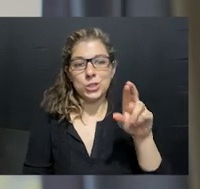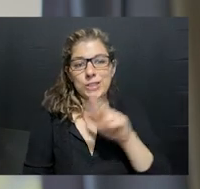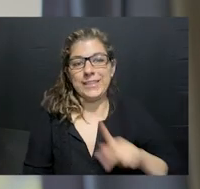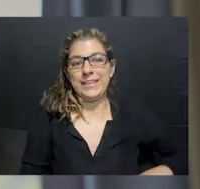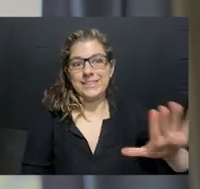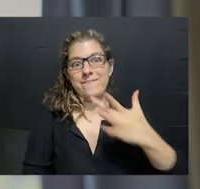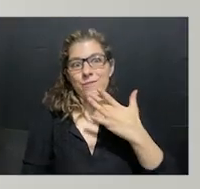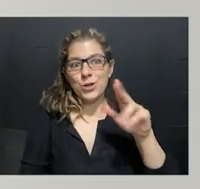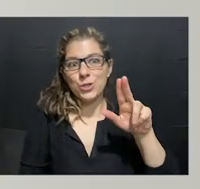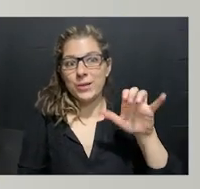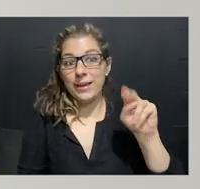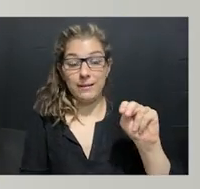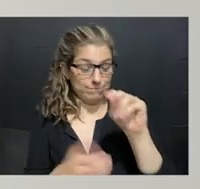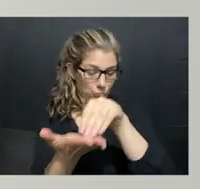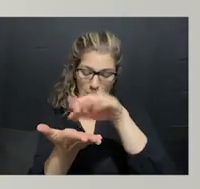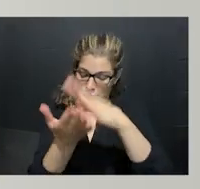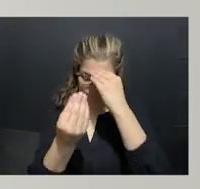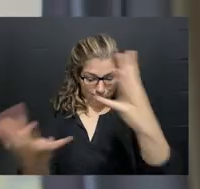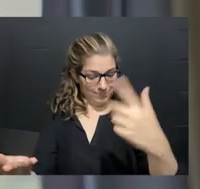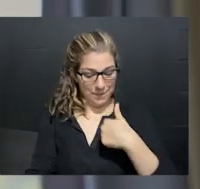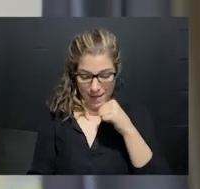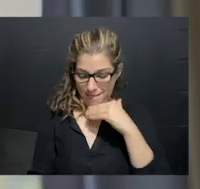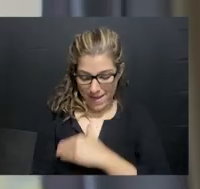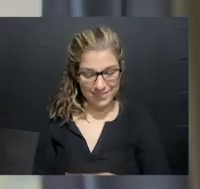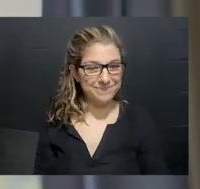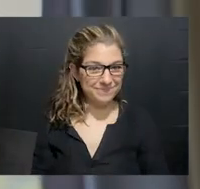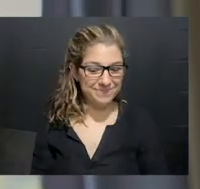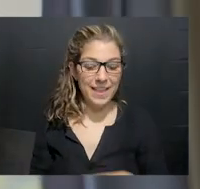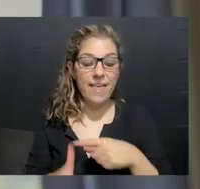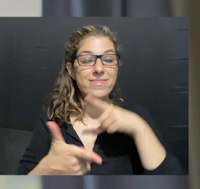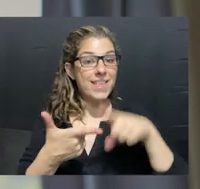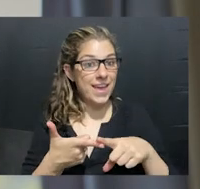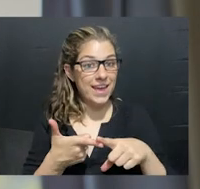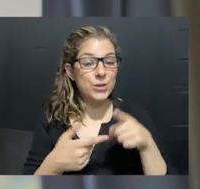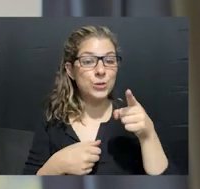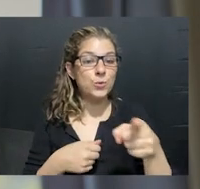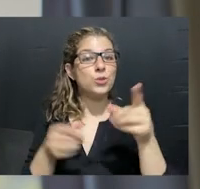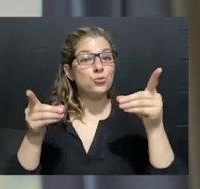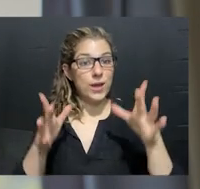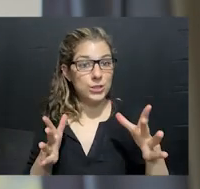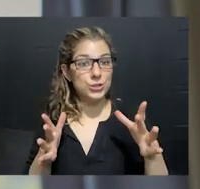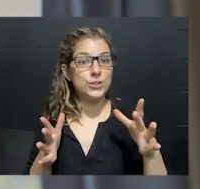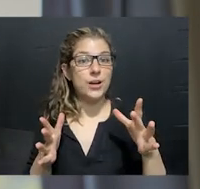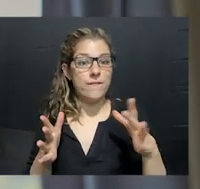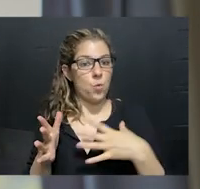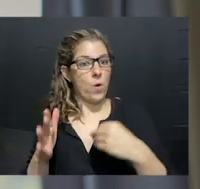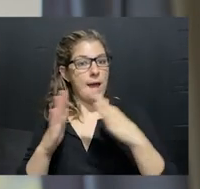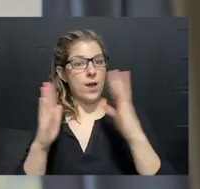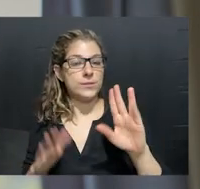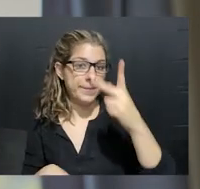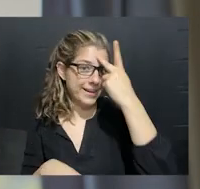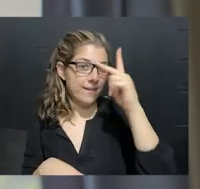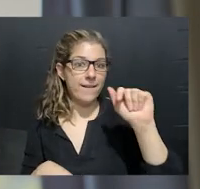on the record, folks. I'm not making that up. Amen. And then you were the director of White House political